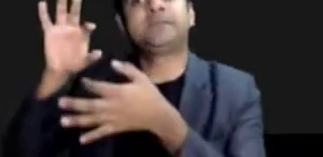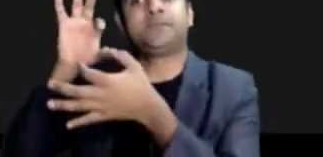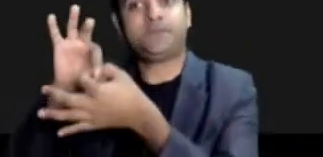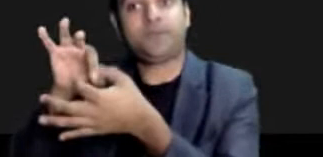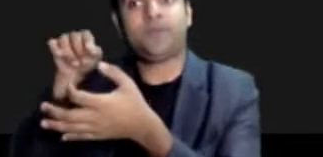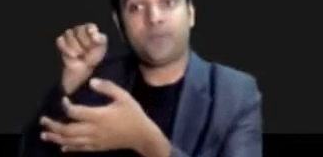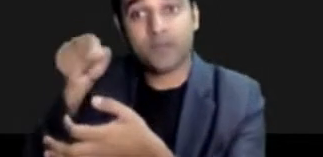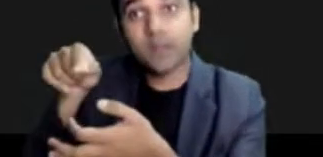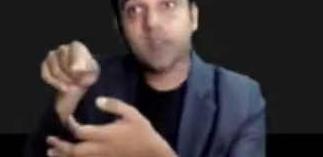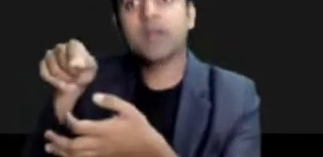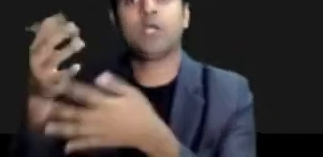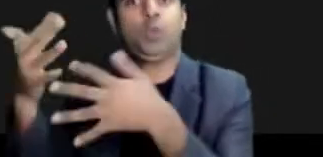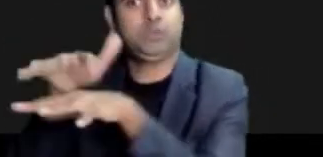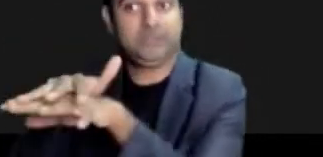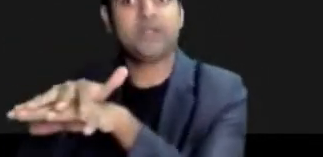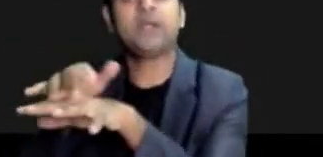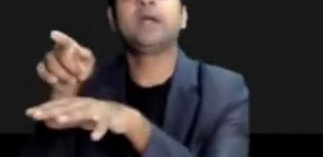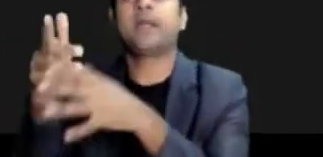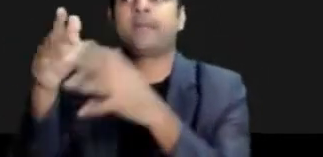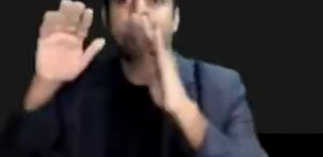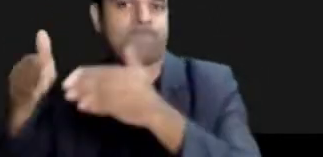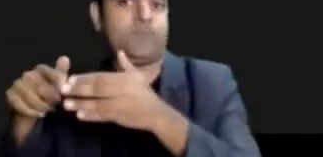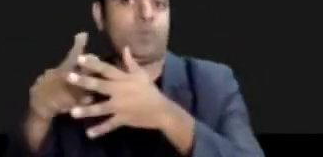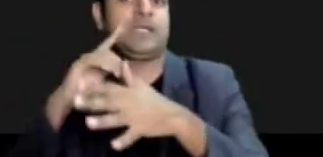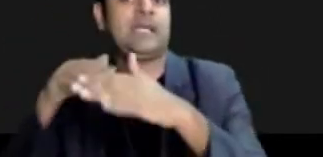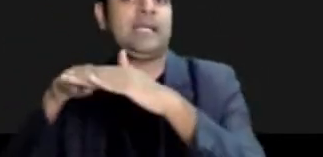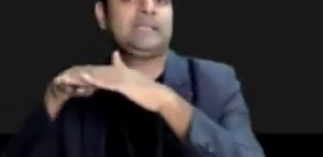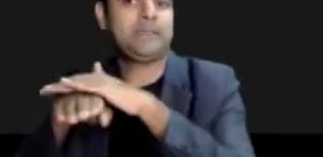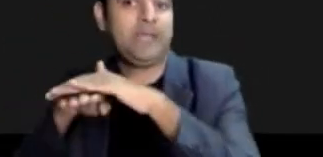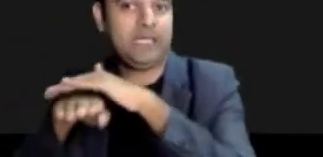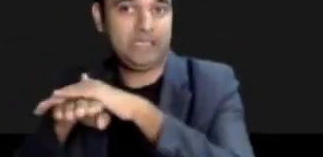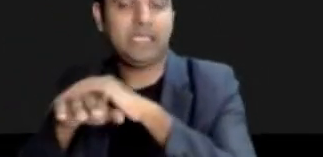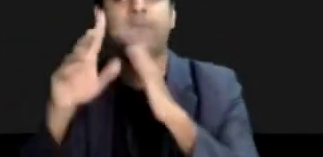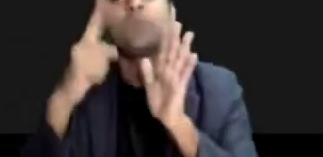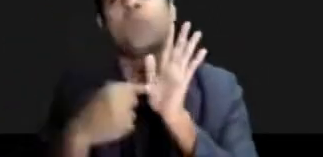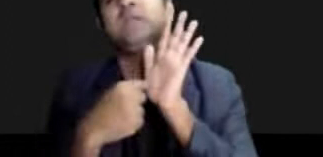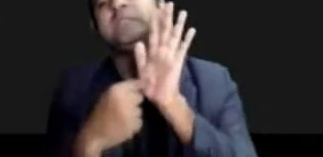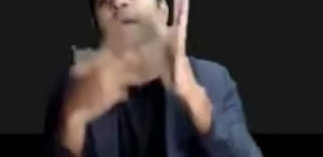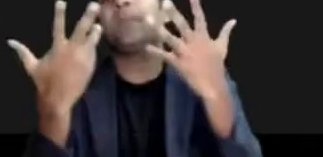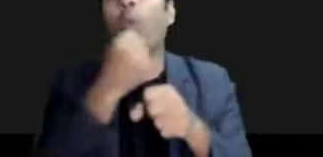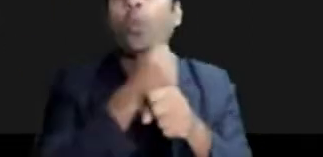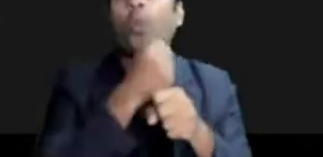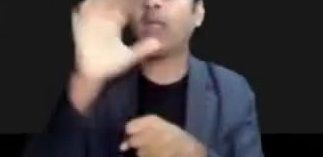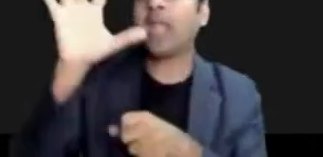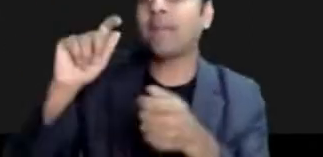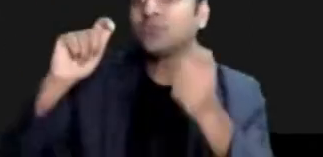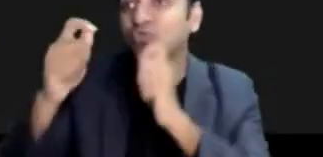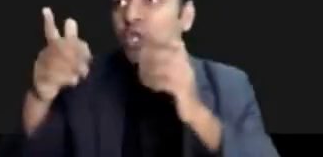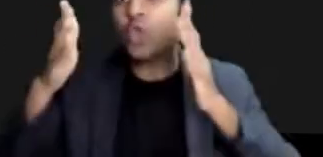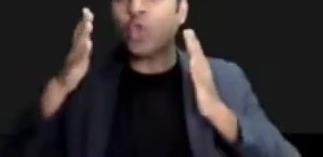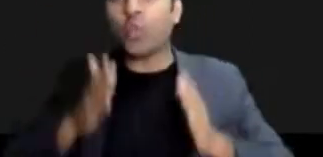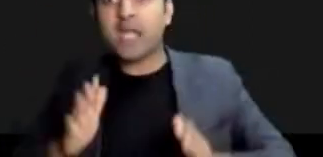have a very good, strong framework, piece of law or norms in